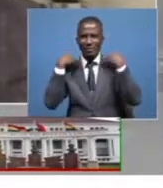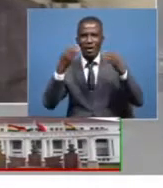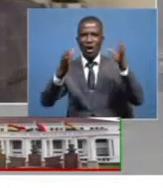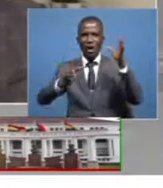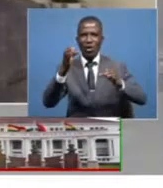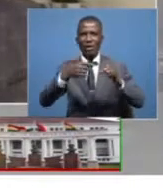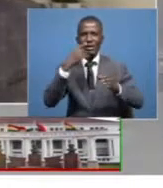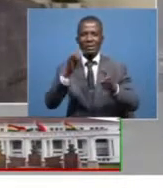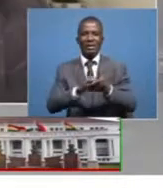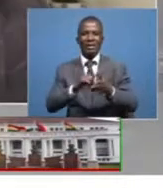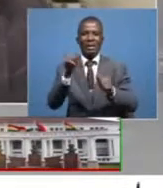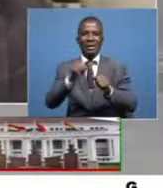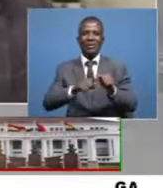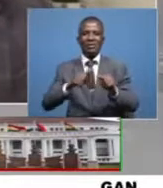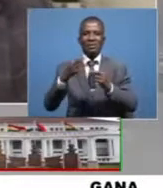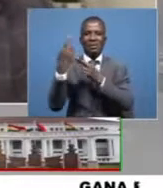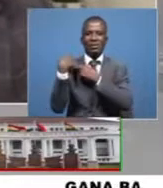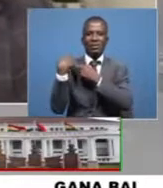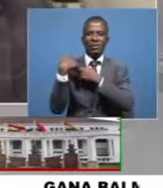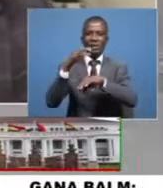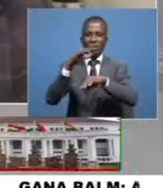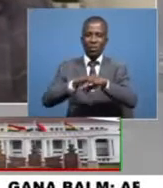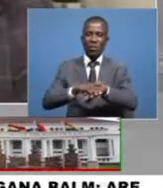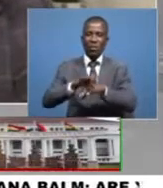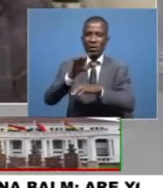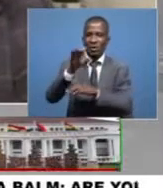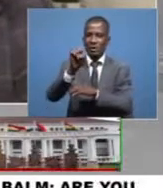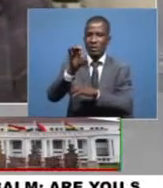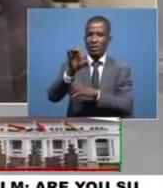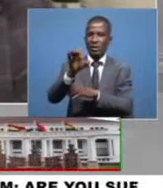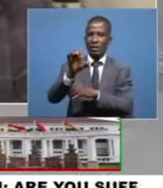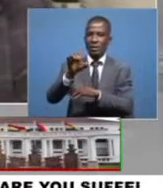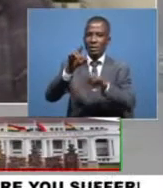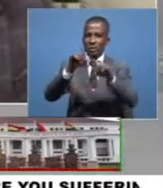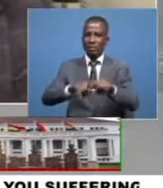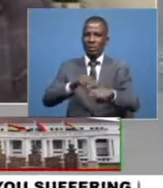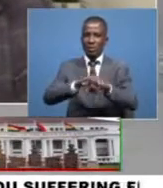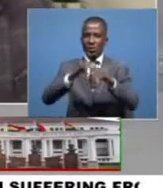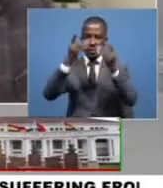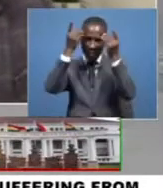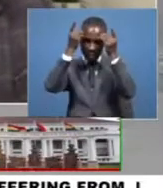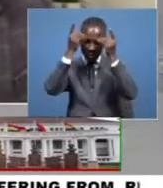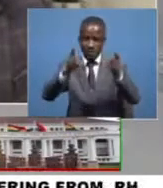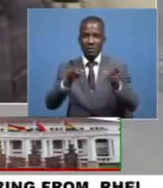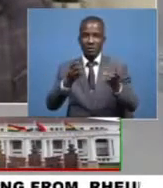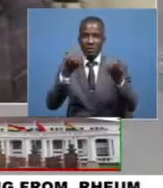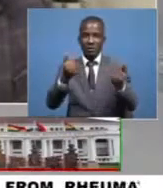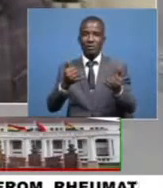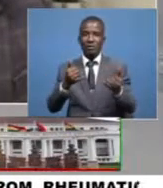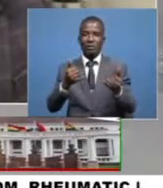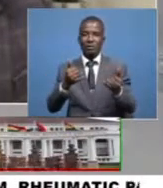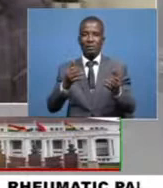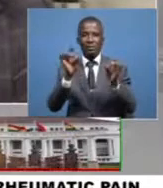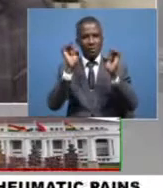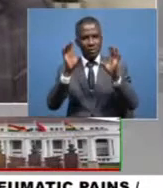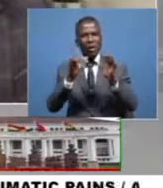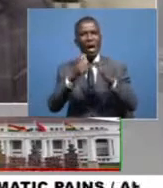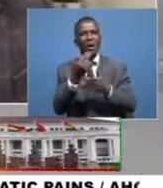every responsibility is on the respondent based on the consequences that comes out of this decision taking. What's the risk in such a decision?